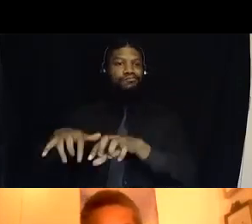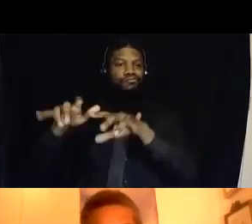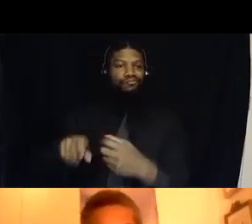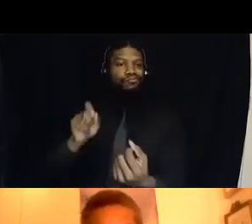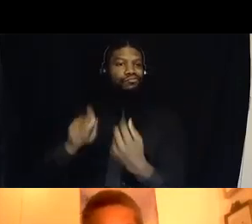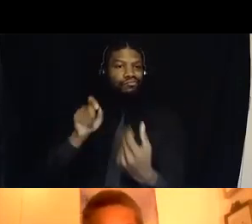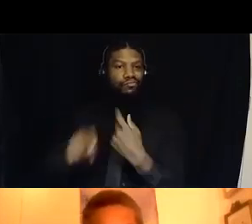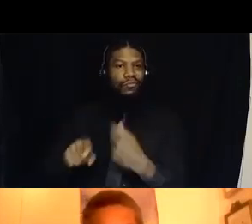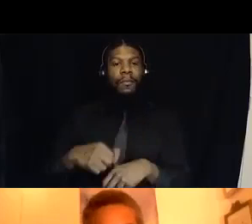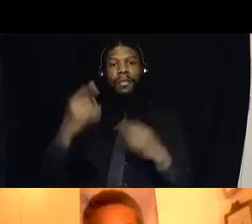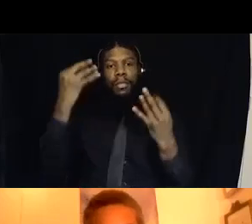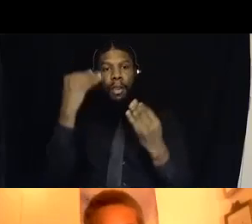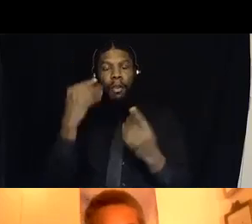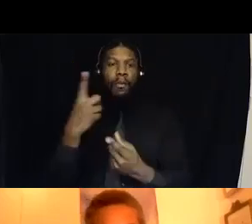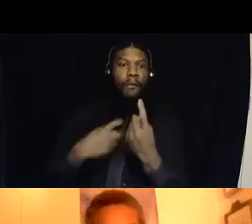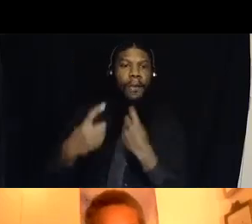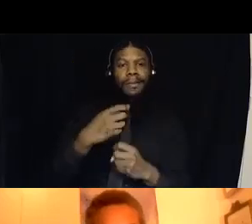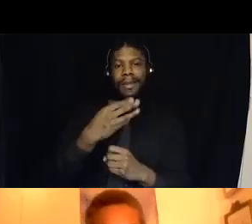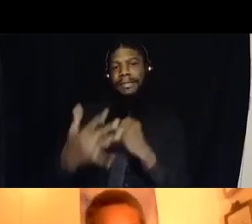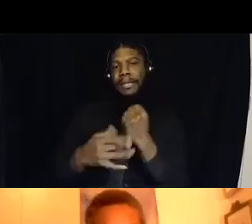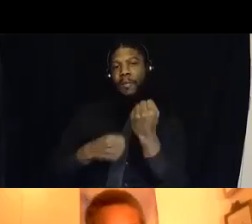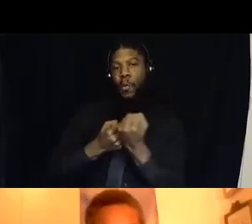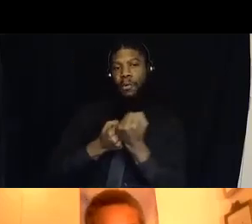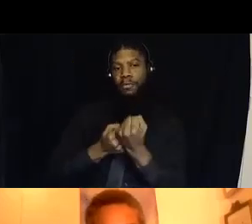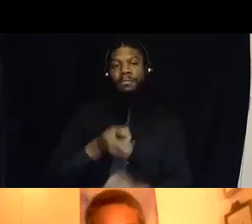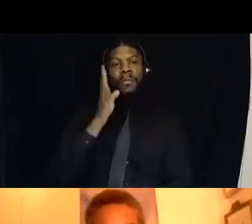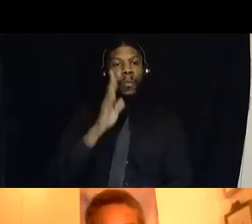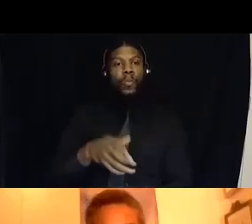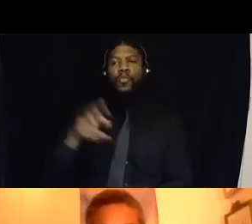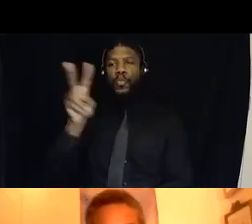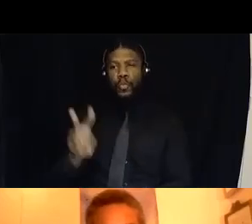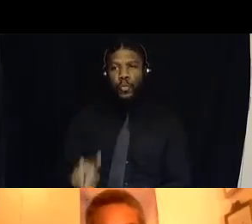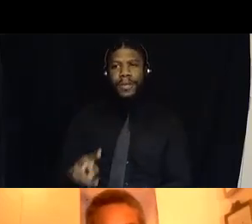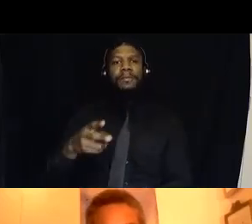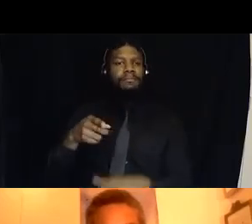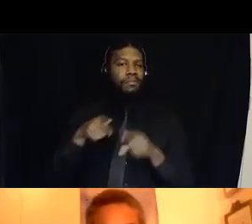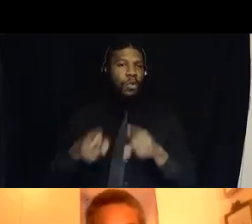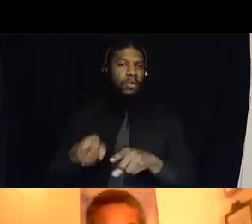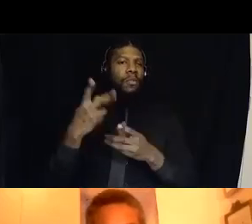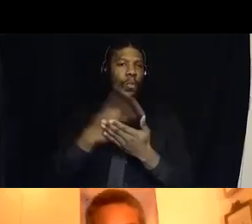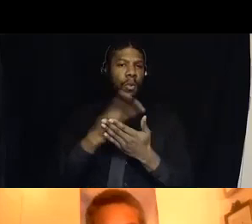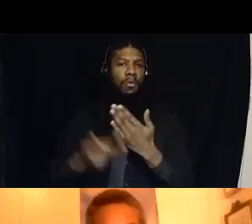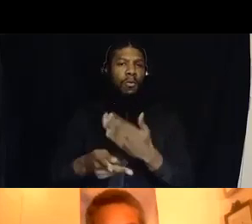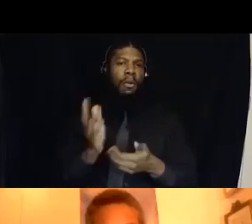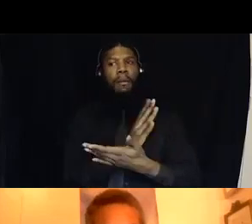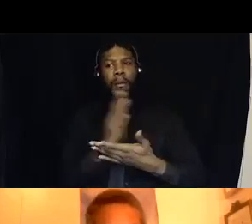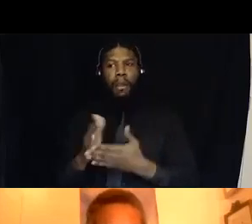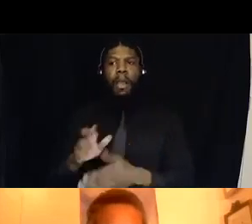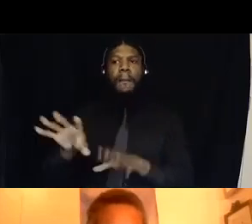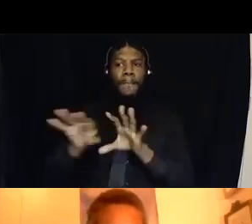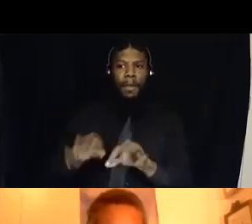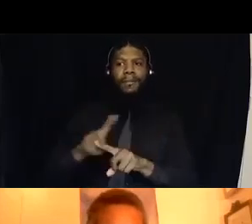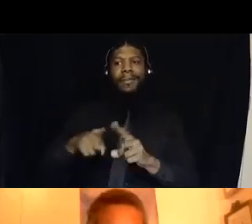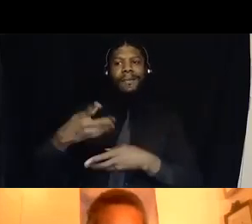request technical assistance. We will read select comments out loud throughout the program, and as you do share, a